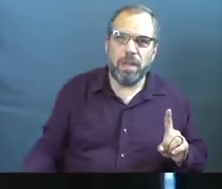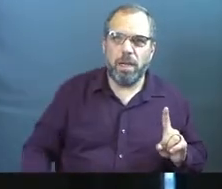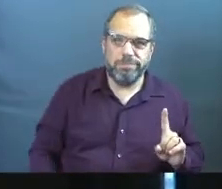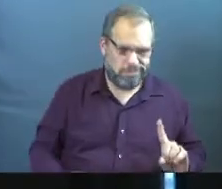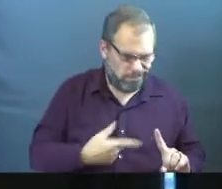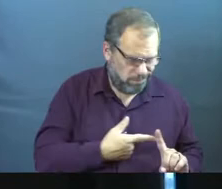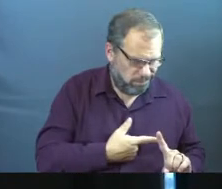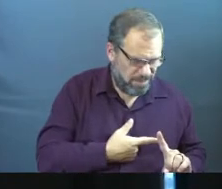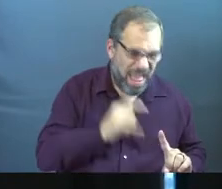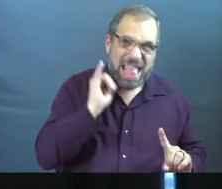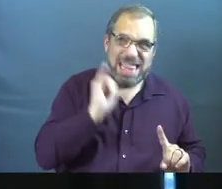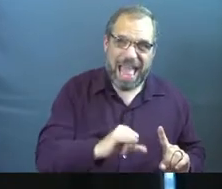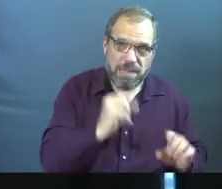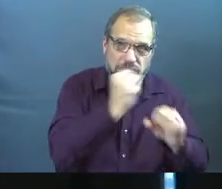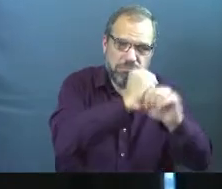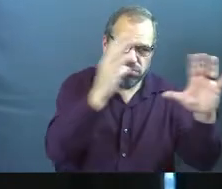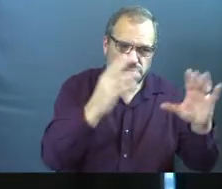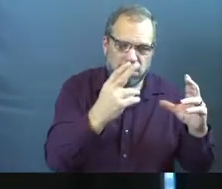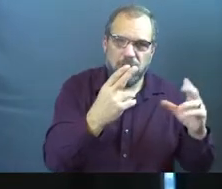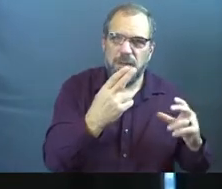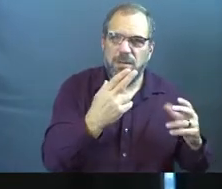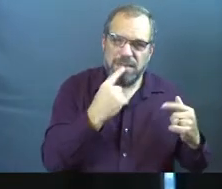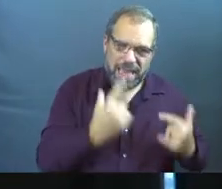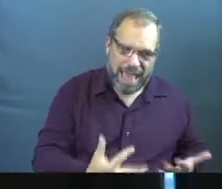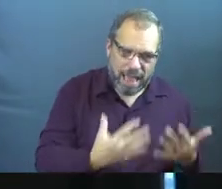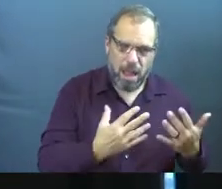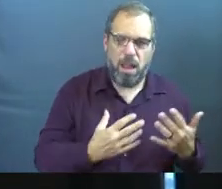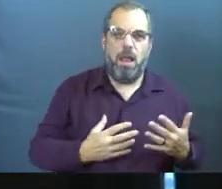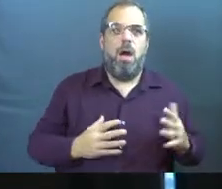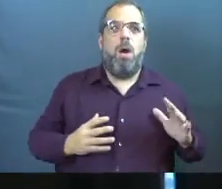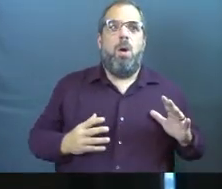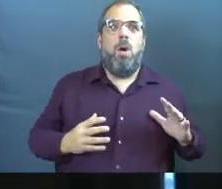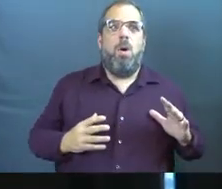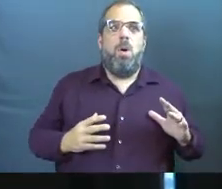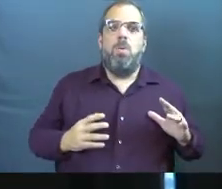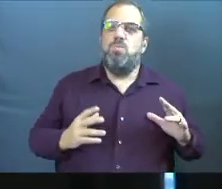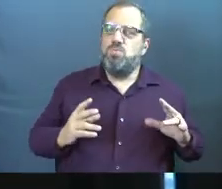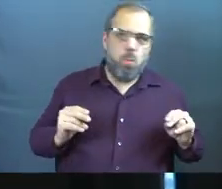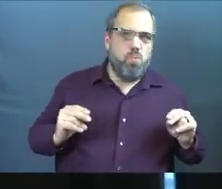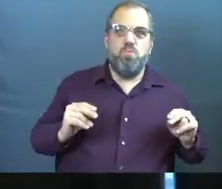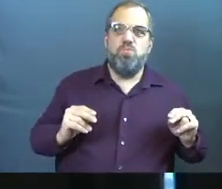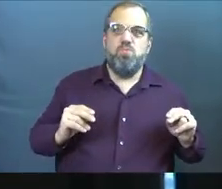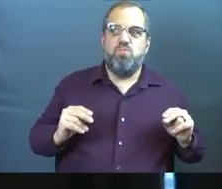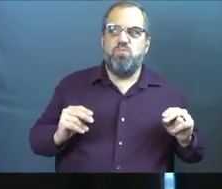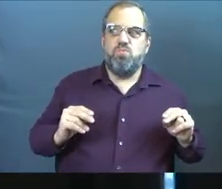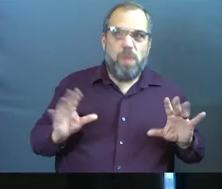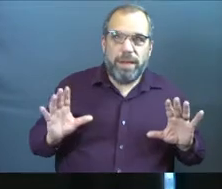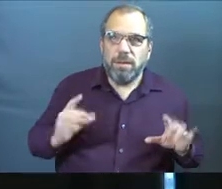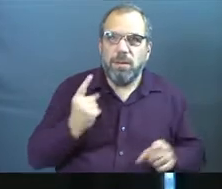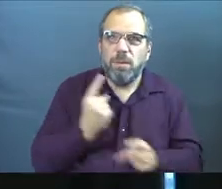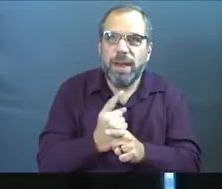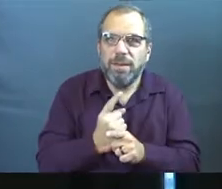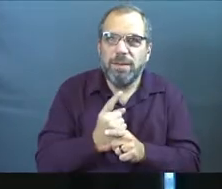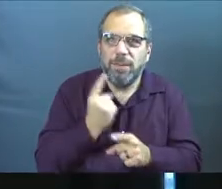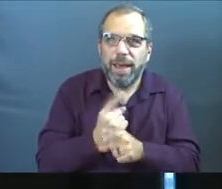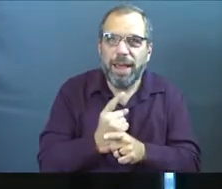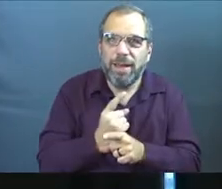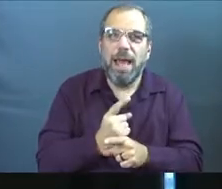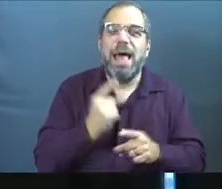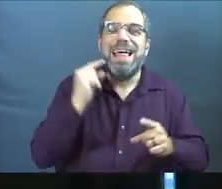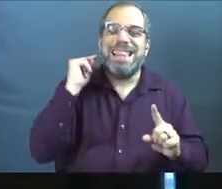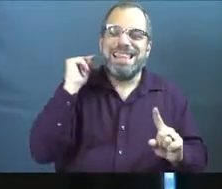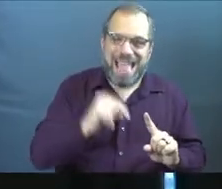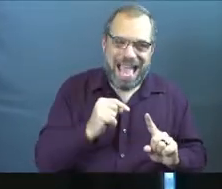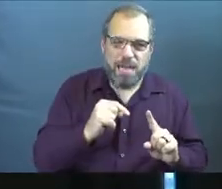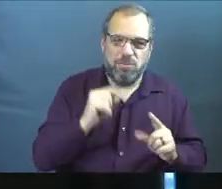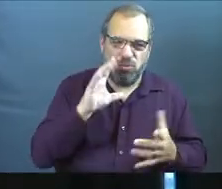That's the biggest picture of hell. That should be enough to go, no, right? That's what we should